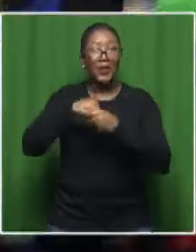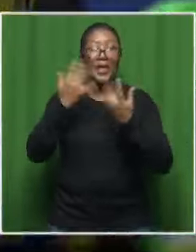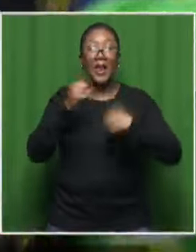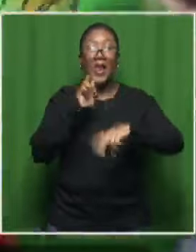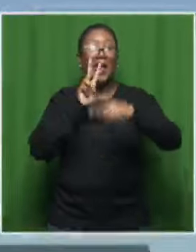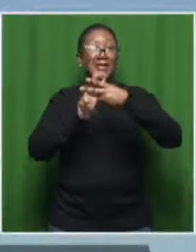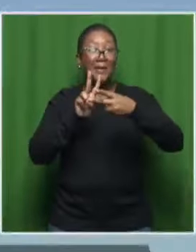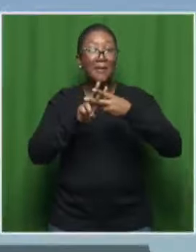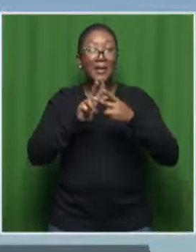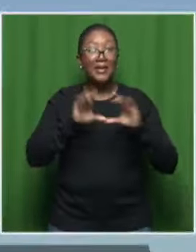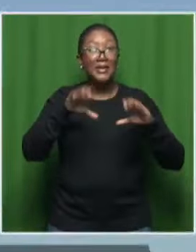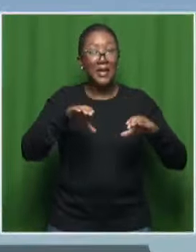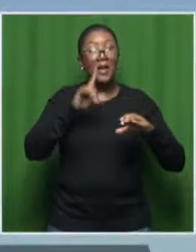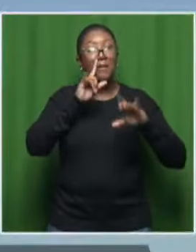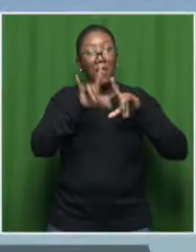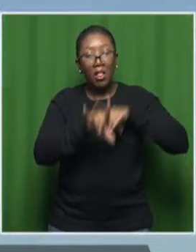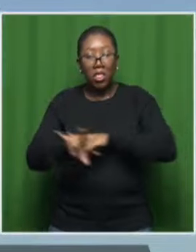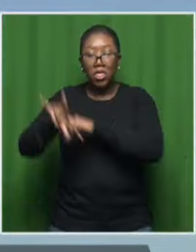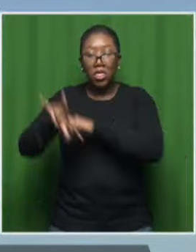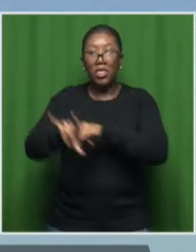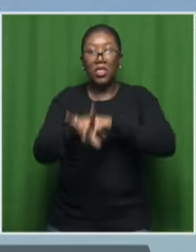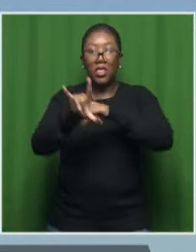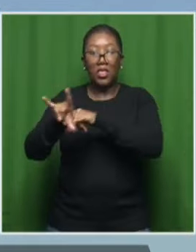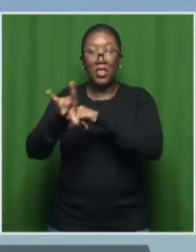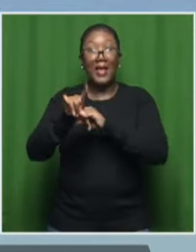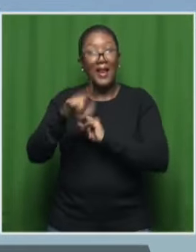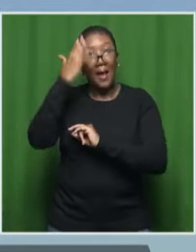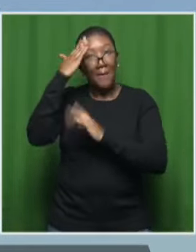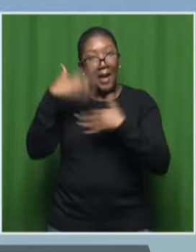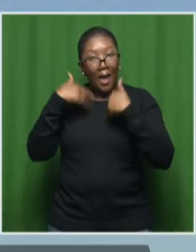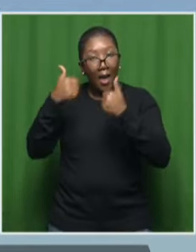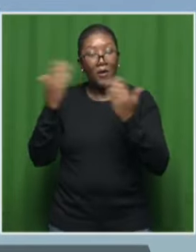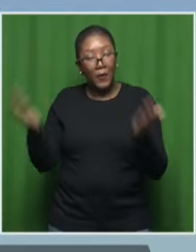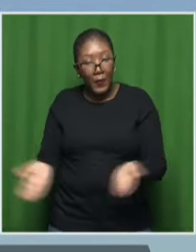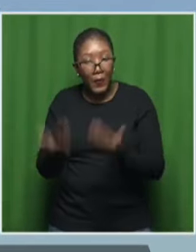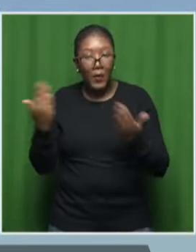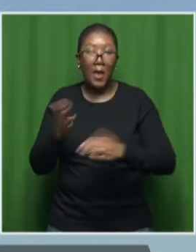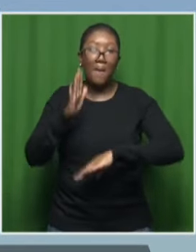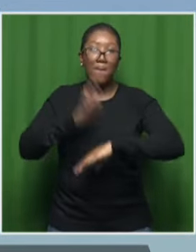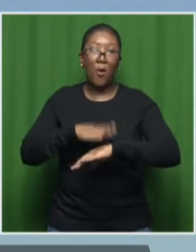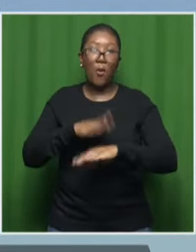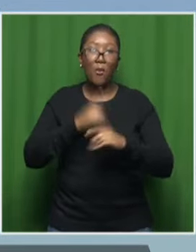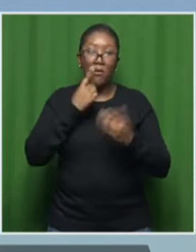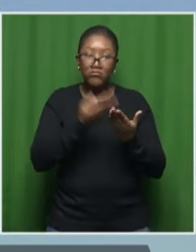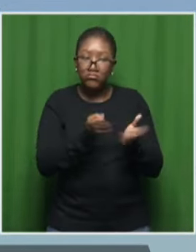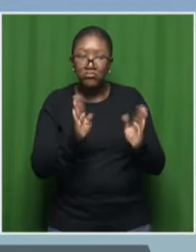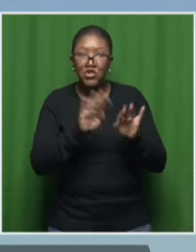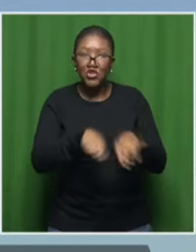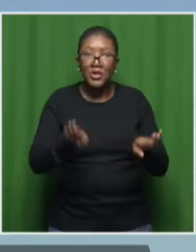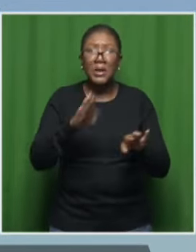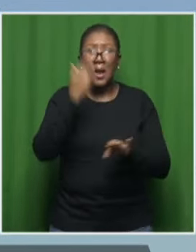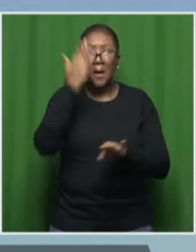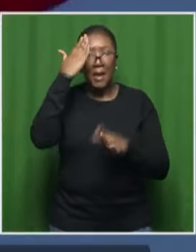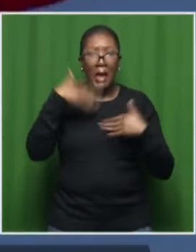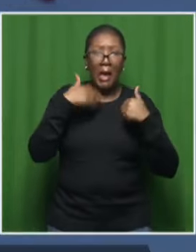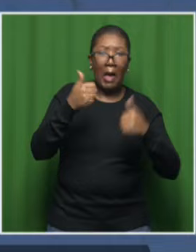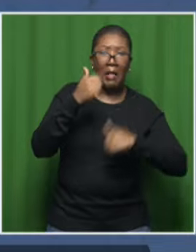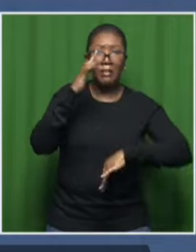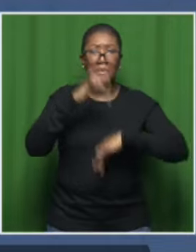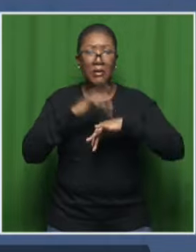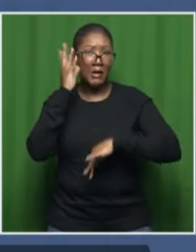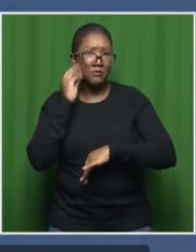on a string, that is exactly what Cape Mental Health aims to do. To bring hope to those living with mental health conditions.